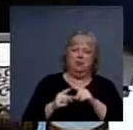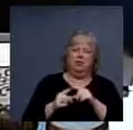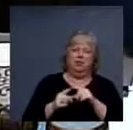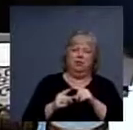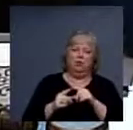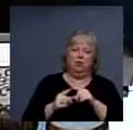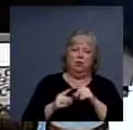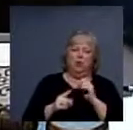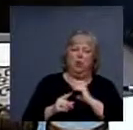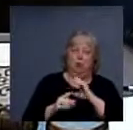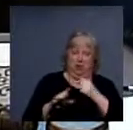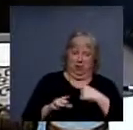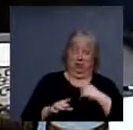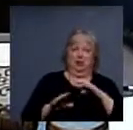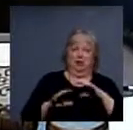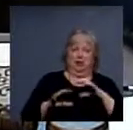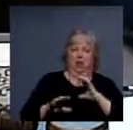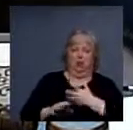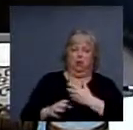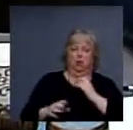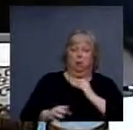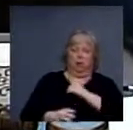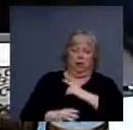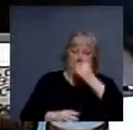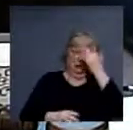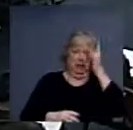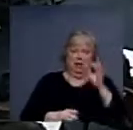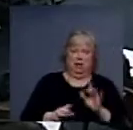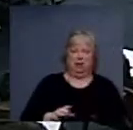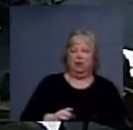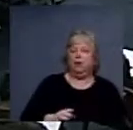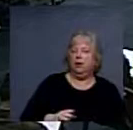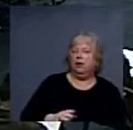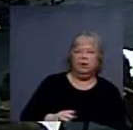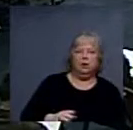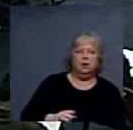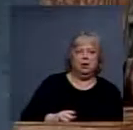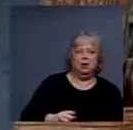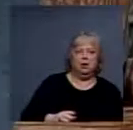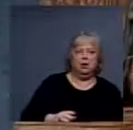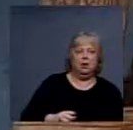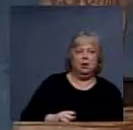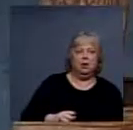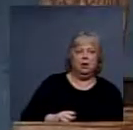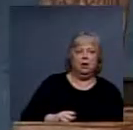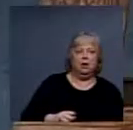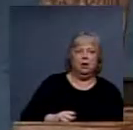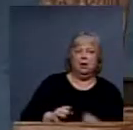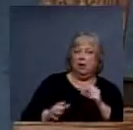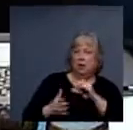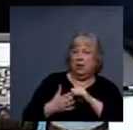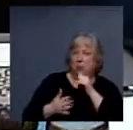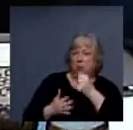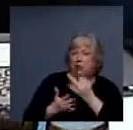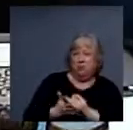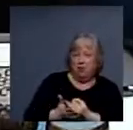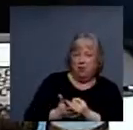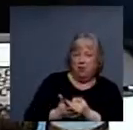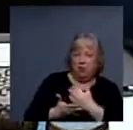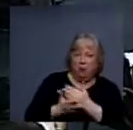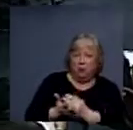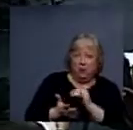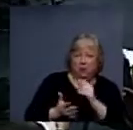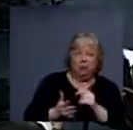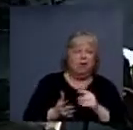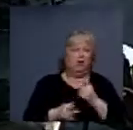this body that you're talking to. Okay, so if it passes, then that wasn't a factor then. Absolutely. All right, thank